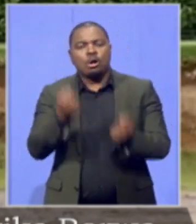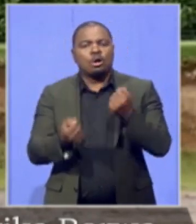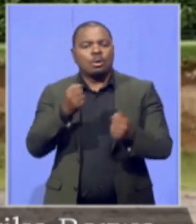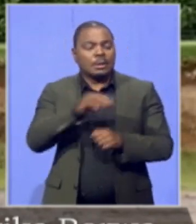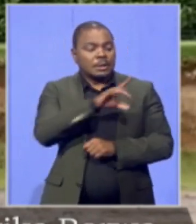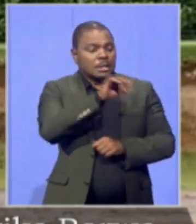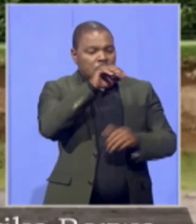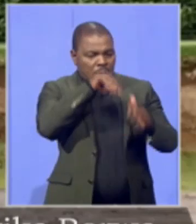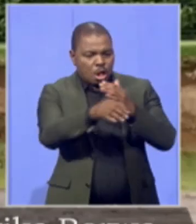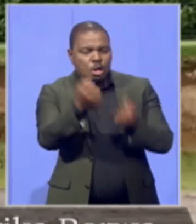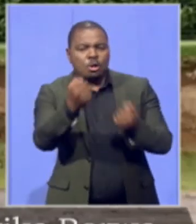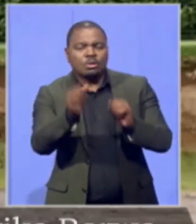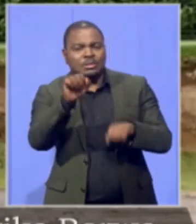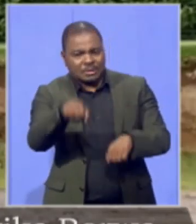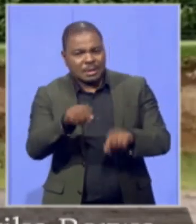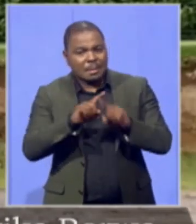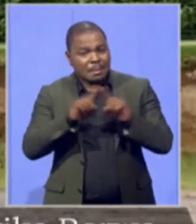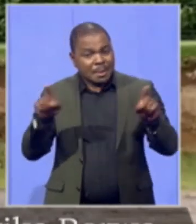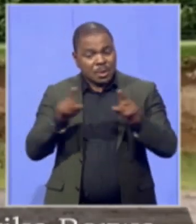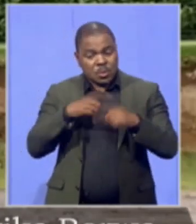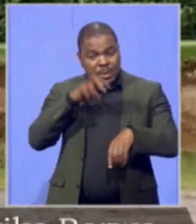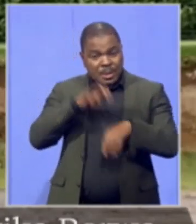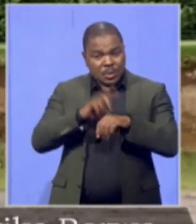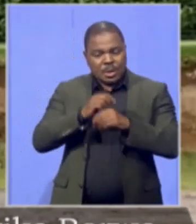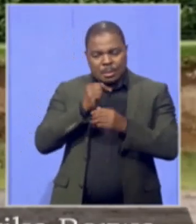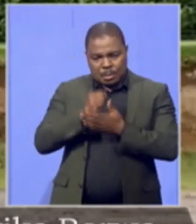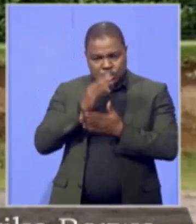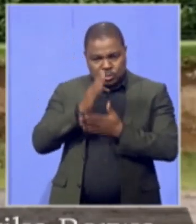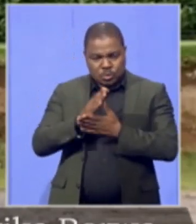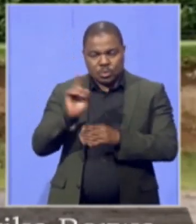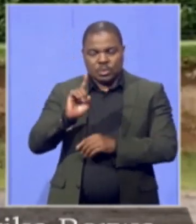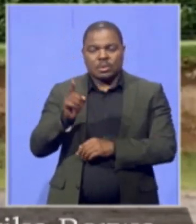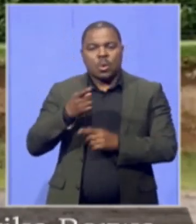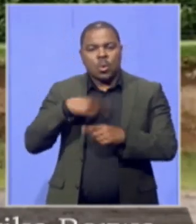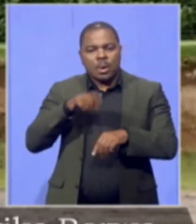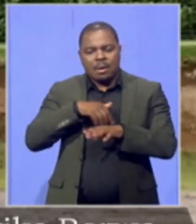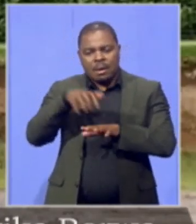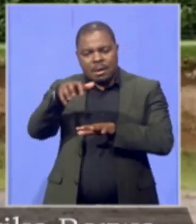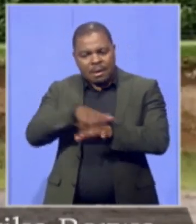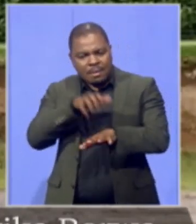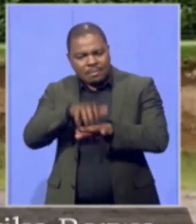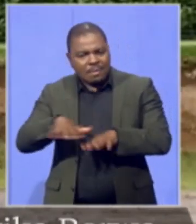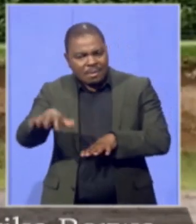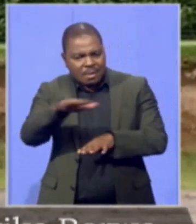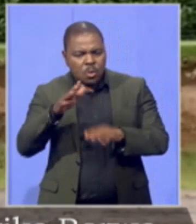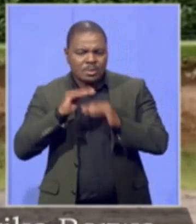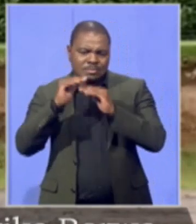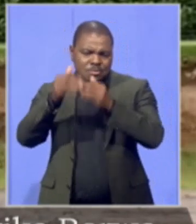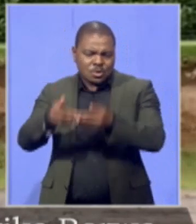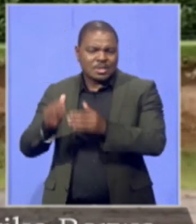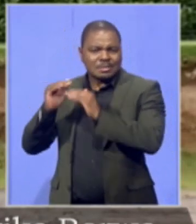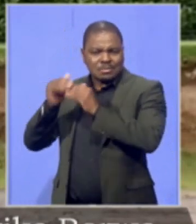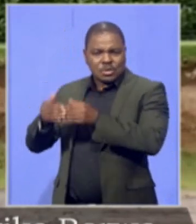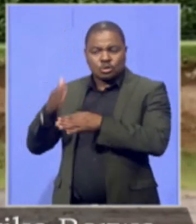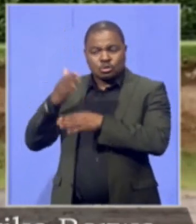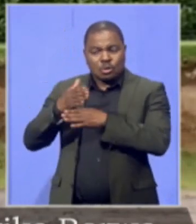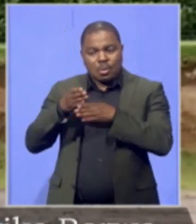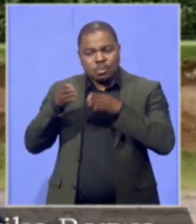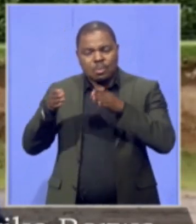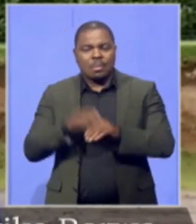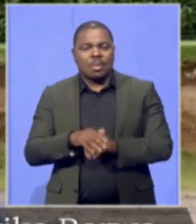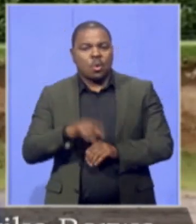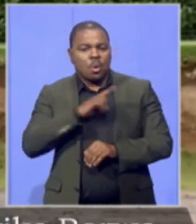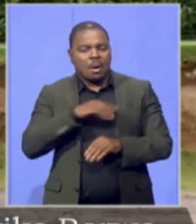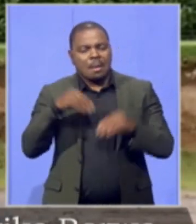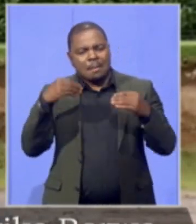DA. But we have to make sure that we safeguard our agriculture sector and our agriculture jobs. If commercial farmers